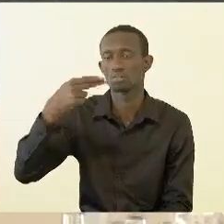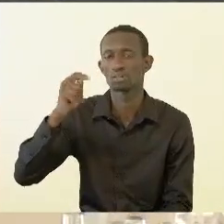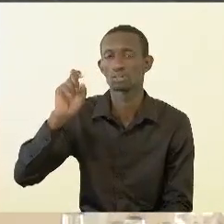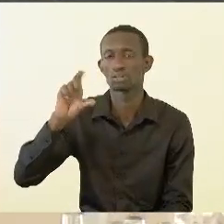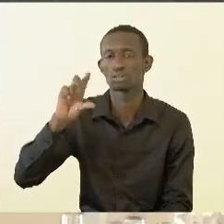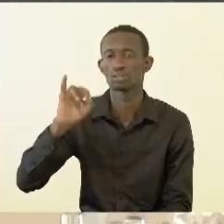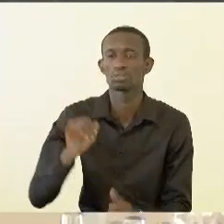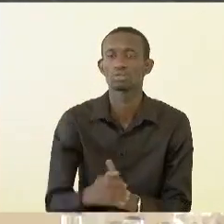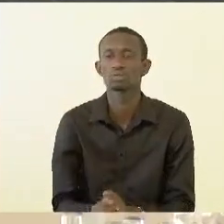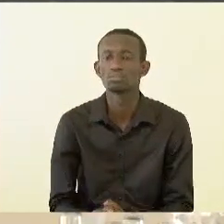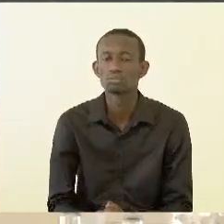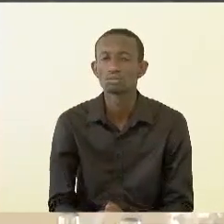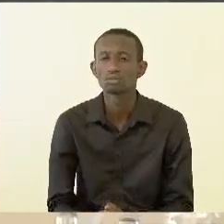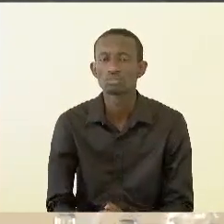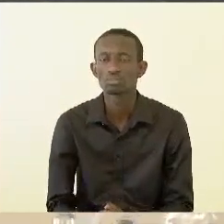indicator.